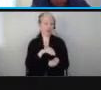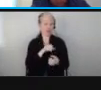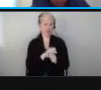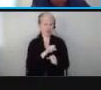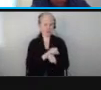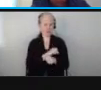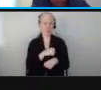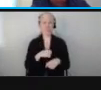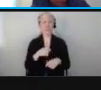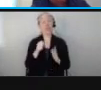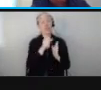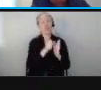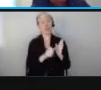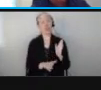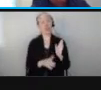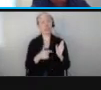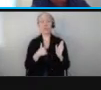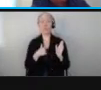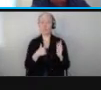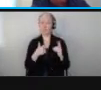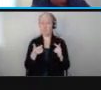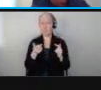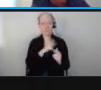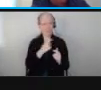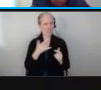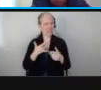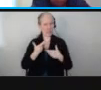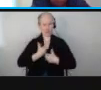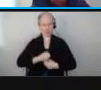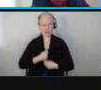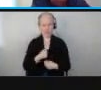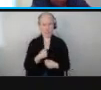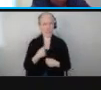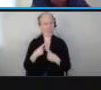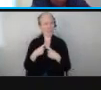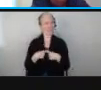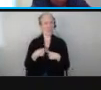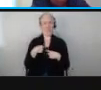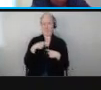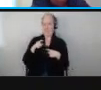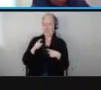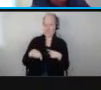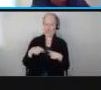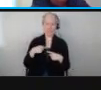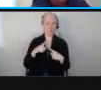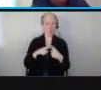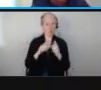I generally enjoyed great trust with my patients. They needed me desperately to get over whatever